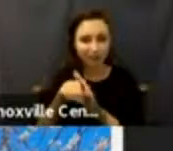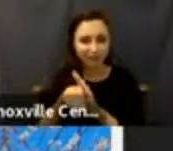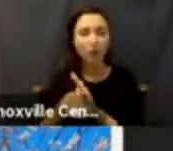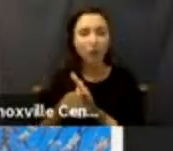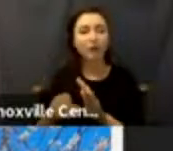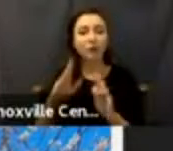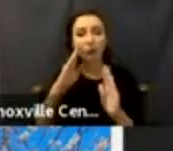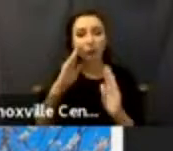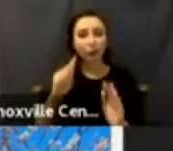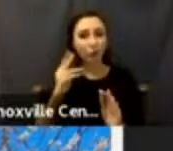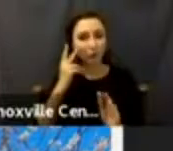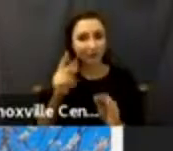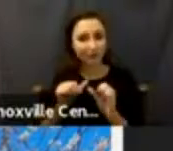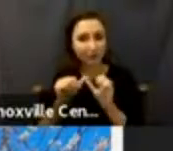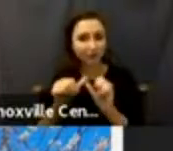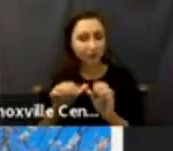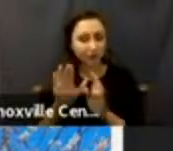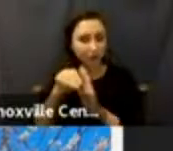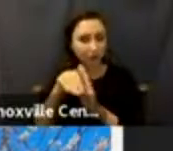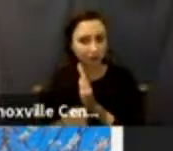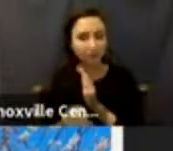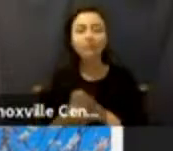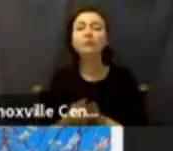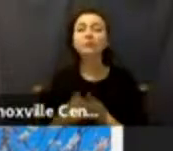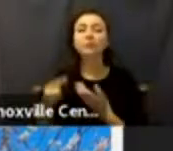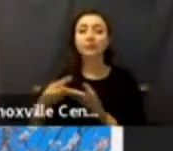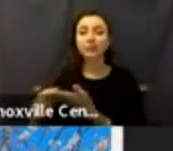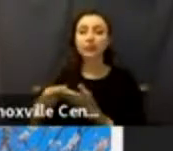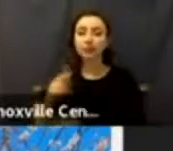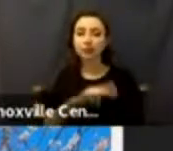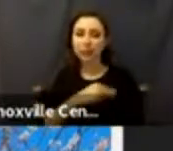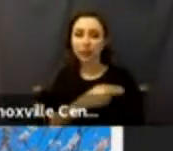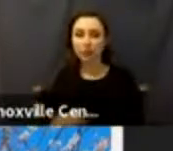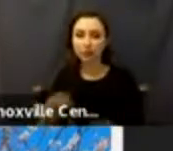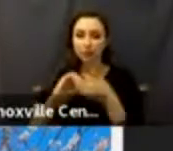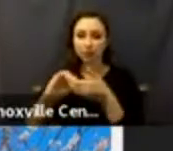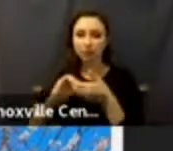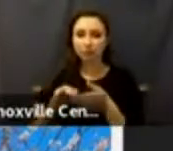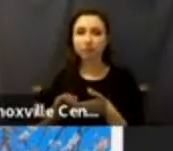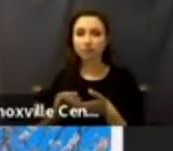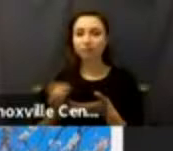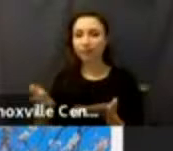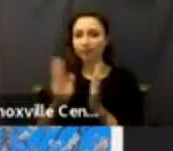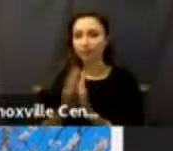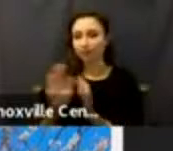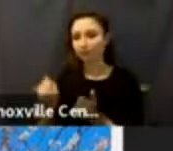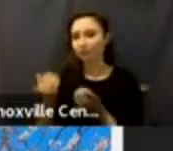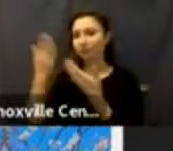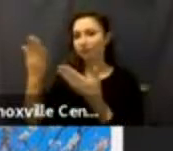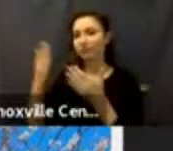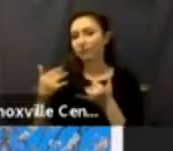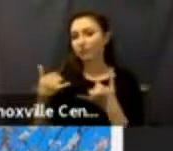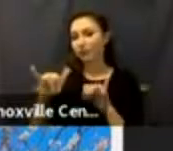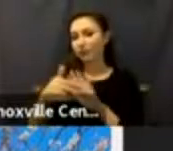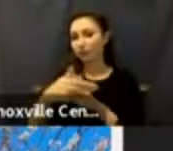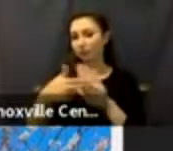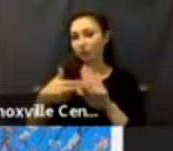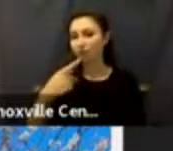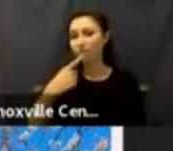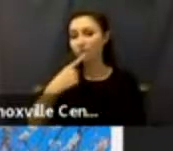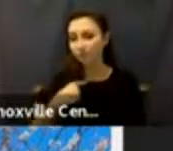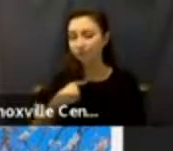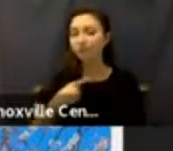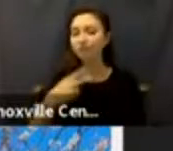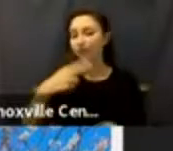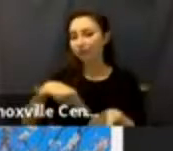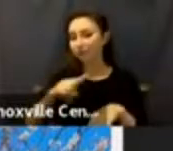continue. After speaking with our hospital partners, they have recommended that this benchmark continue to be represented as red. And as usual,